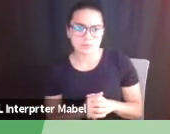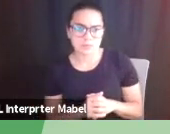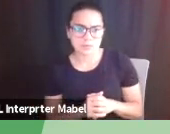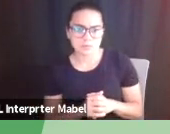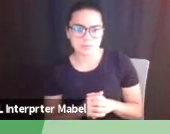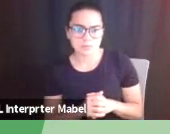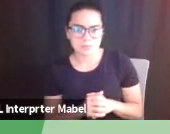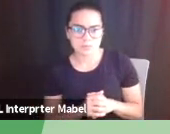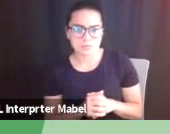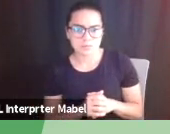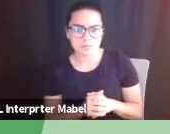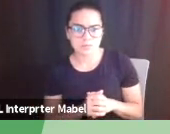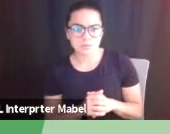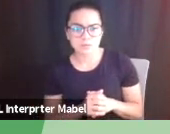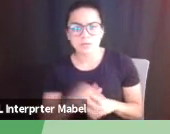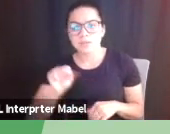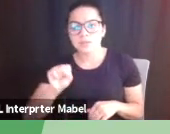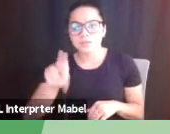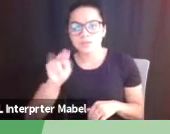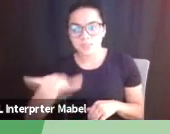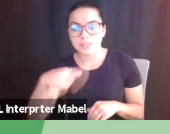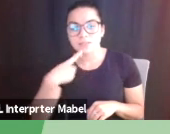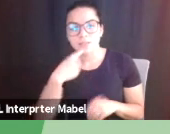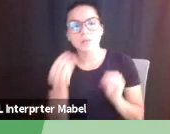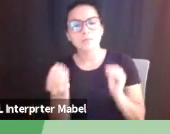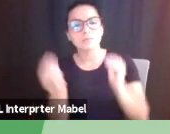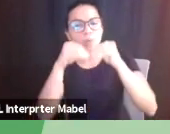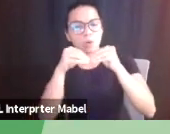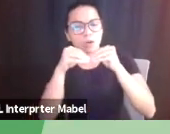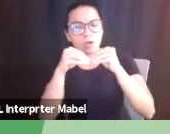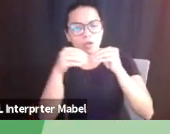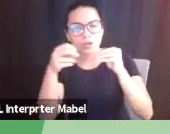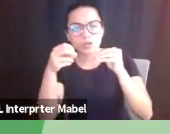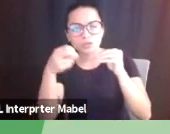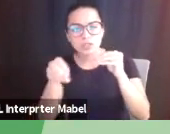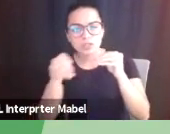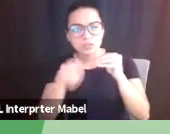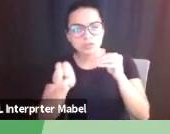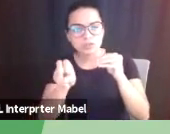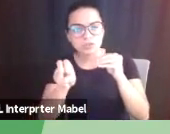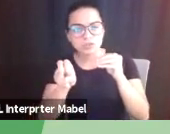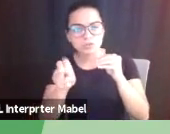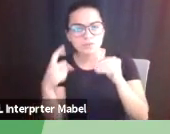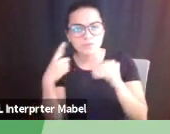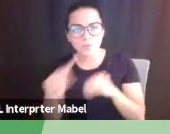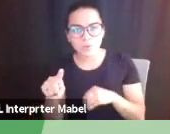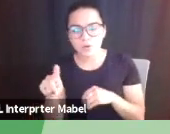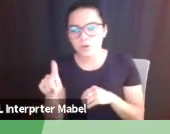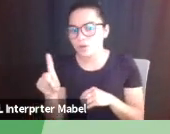Sunny says, more transitional from survivors of sexual violence, not just